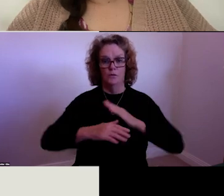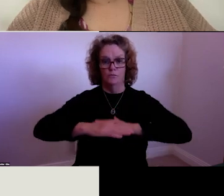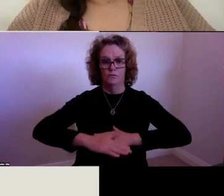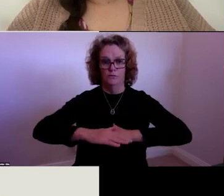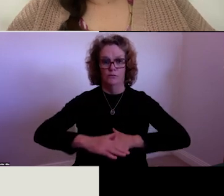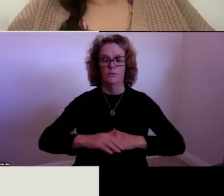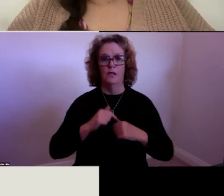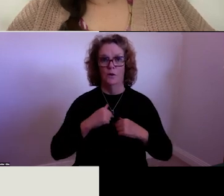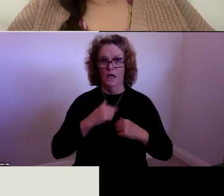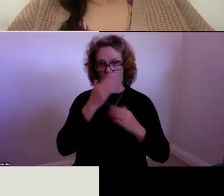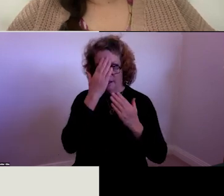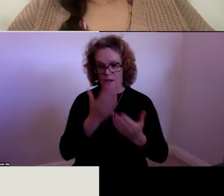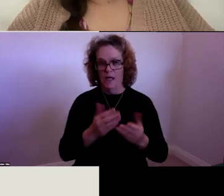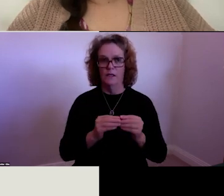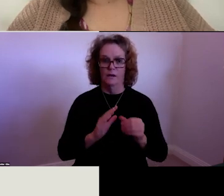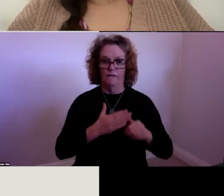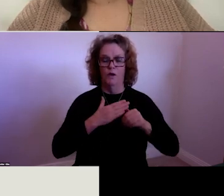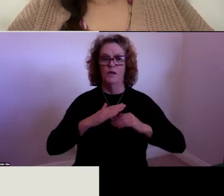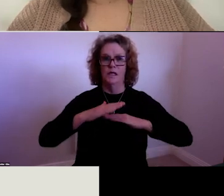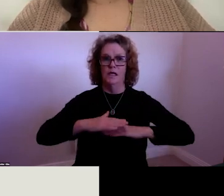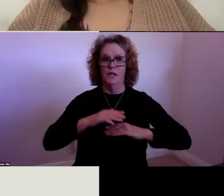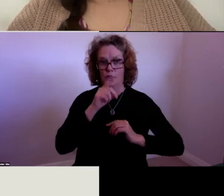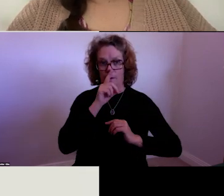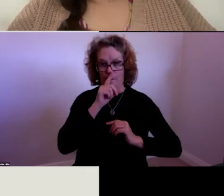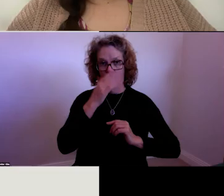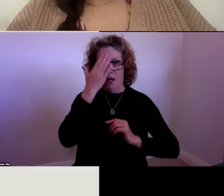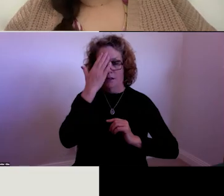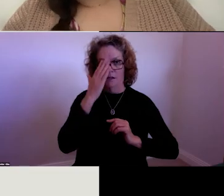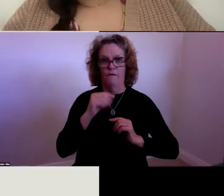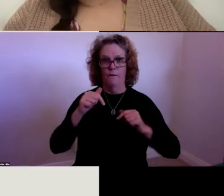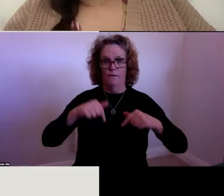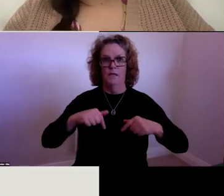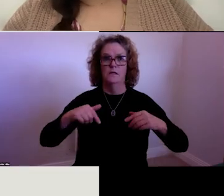First Nations people and elders from this land.